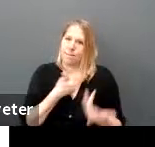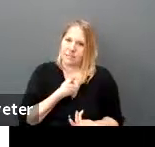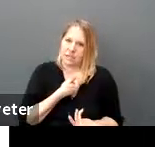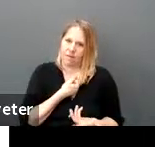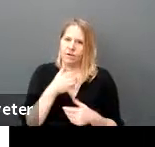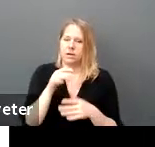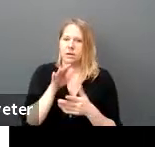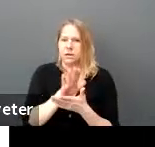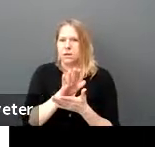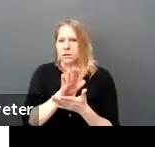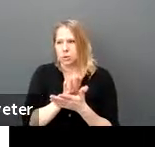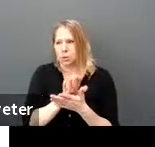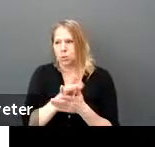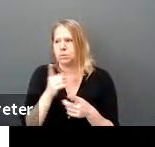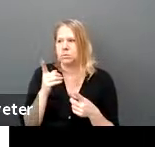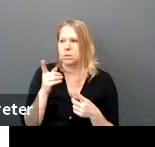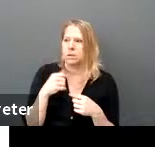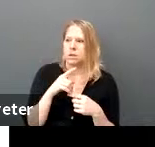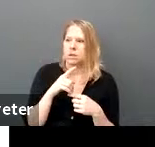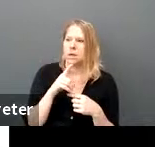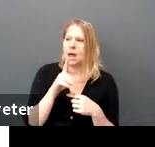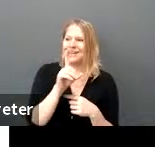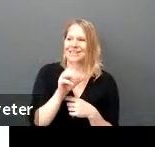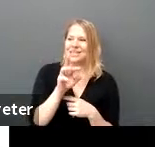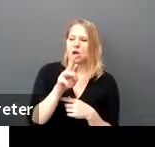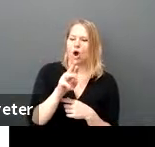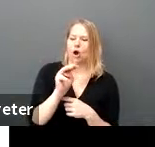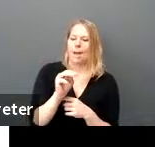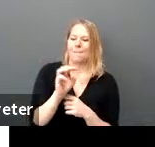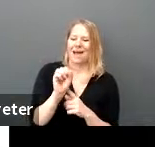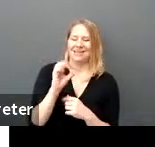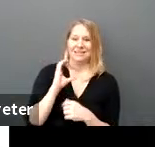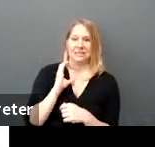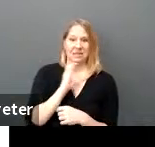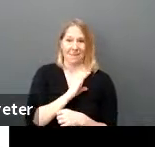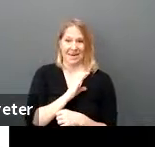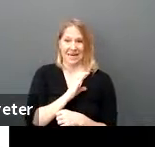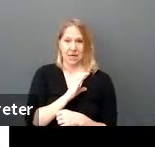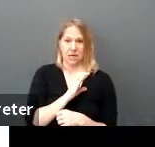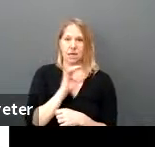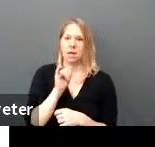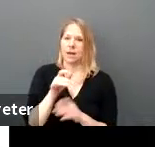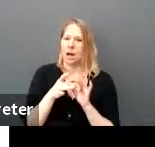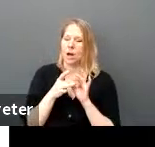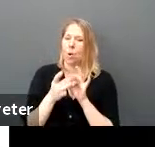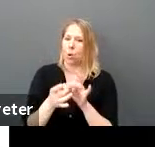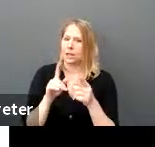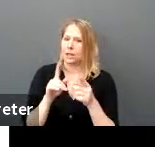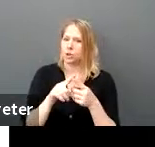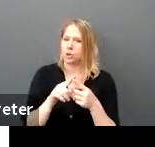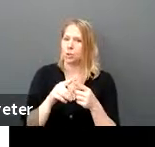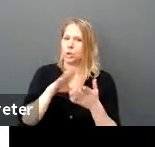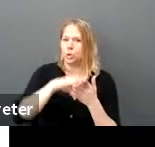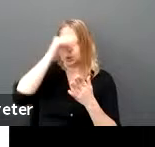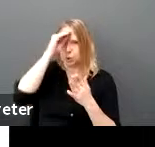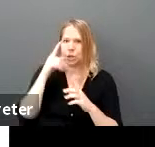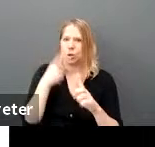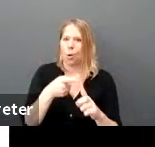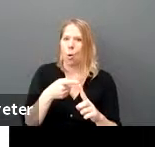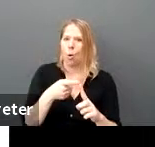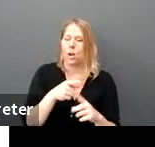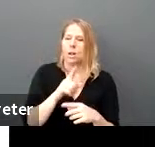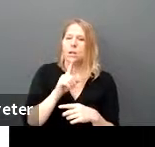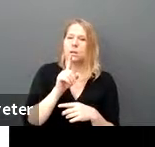then school sites, and then also our DRMS committee. And that correlates to student goal